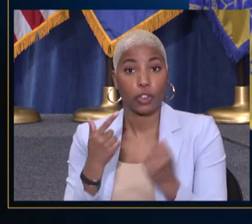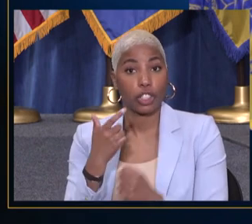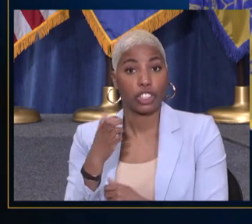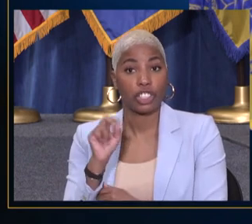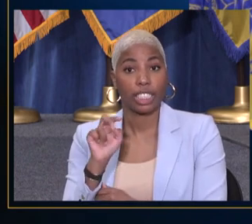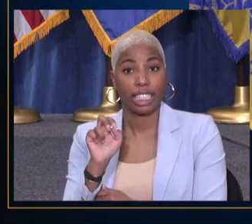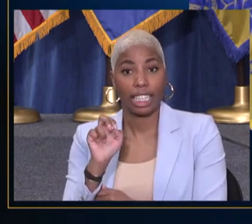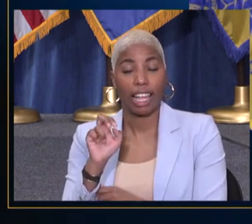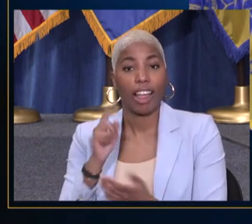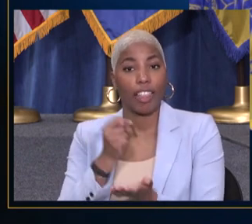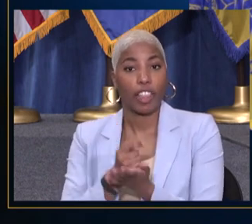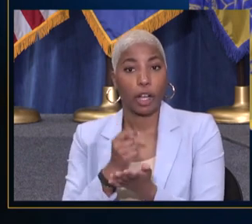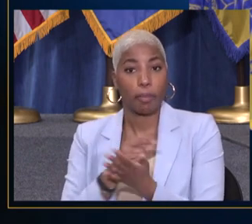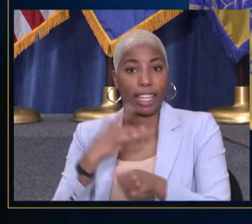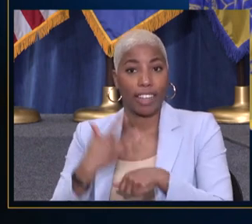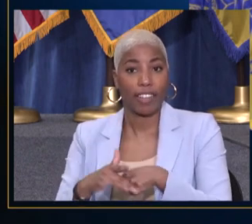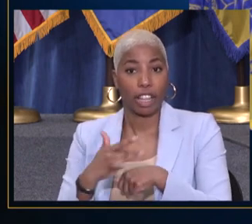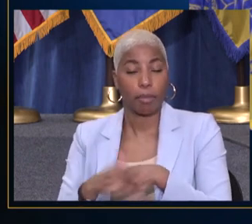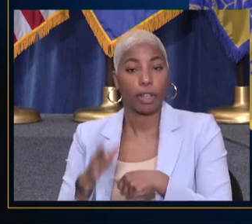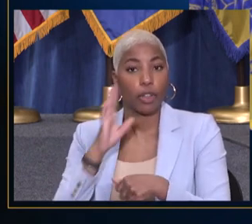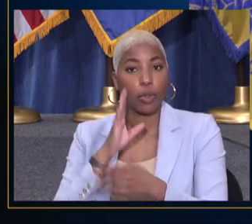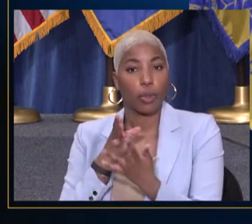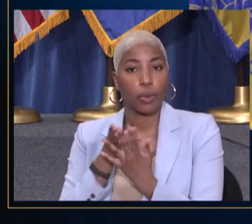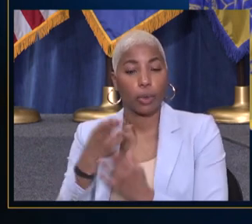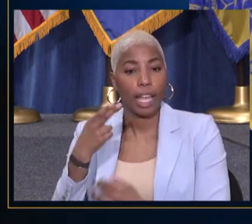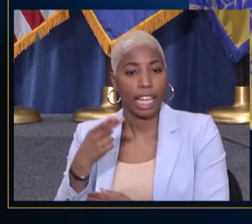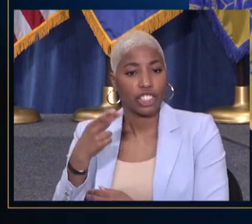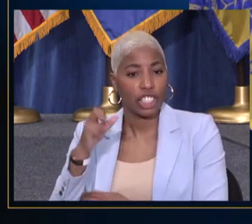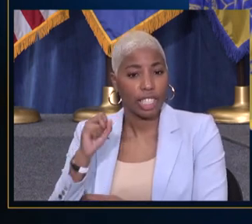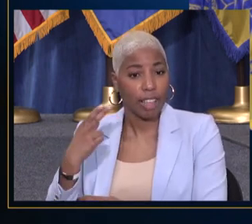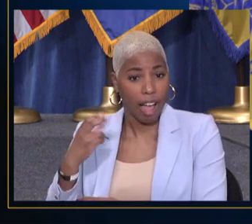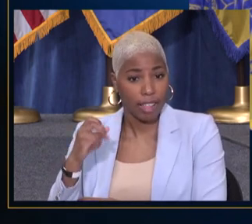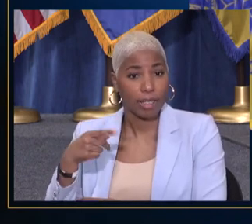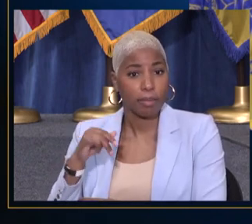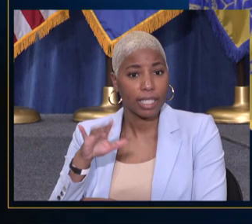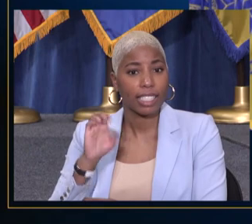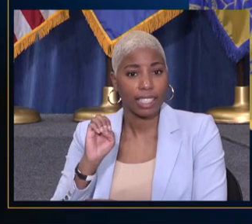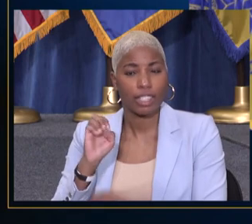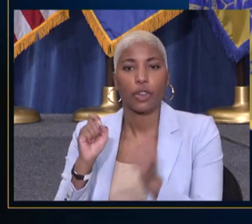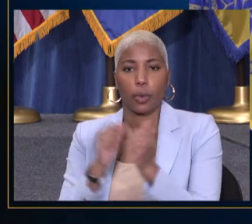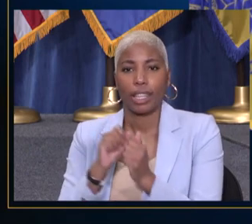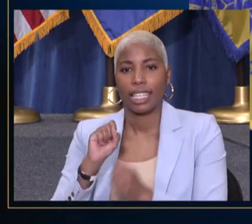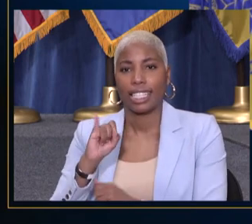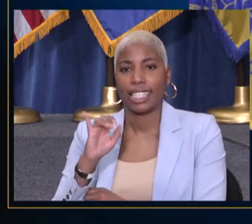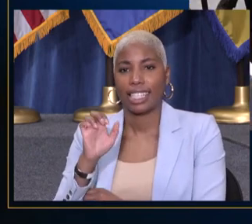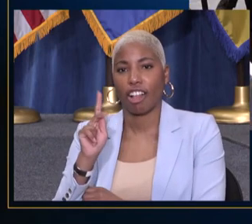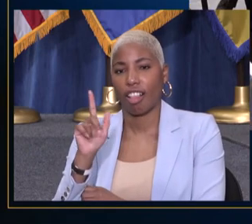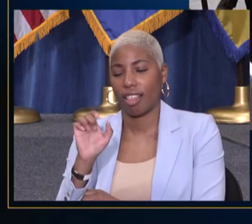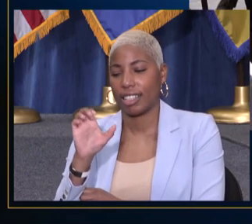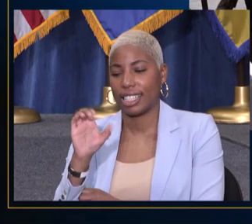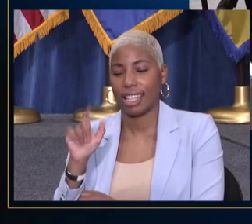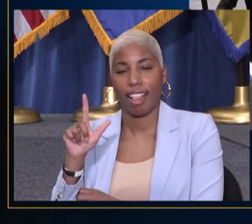available through HHS hospices will be with sickle cell disease.